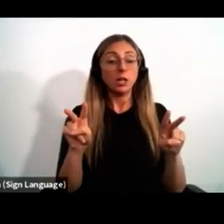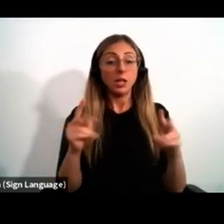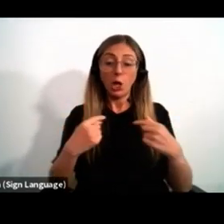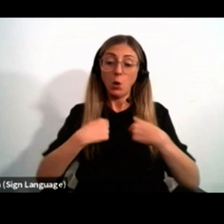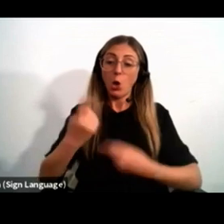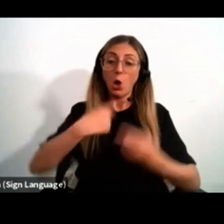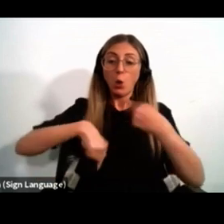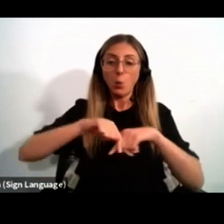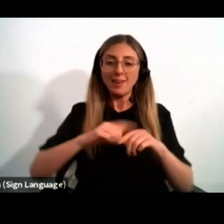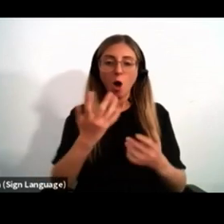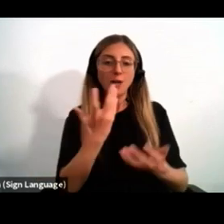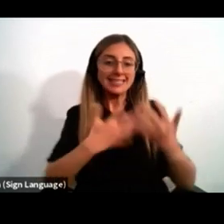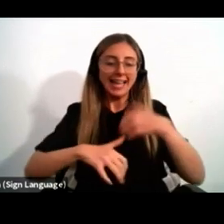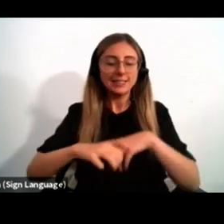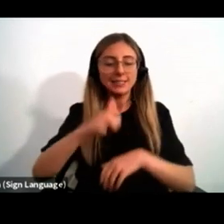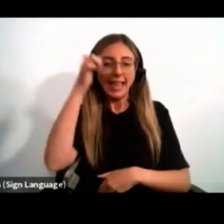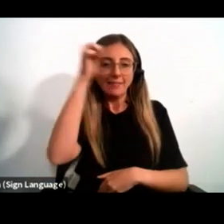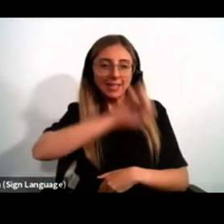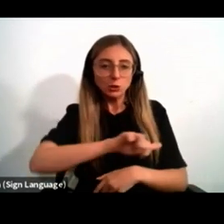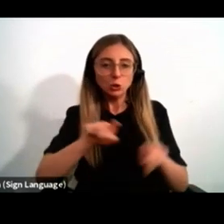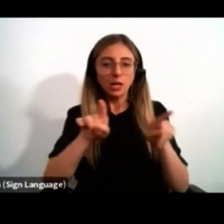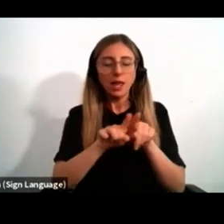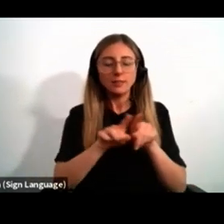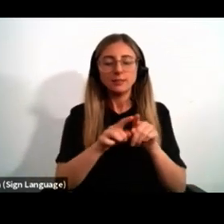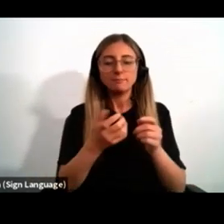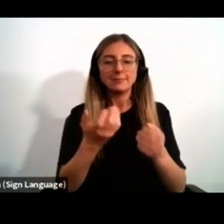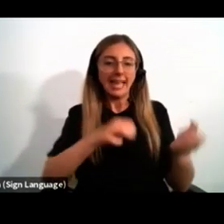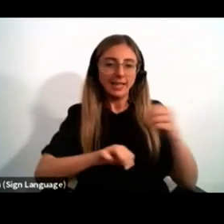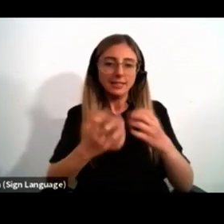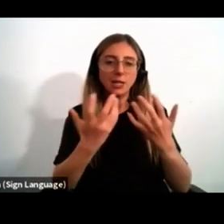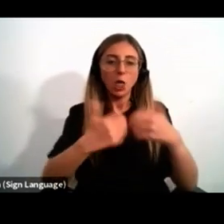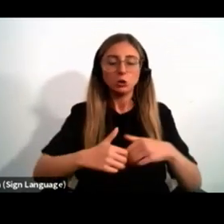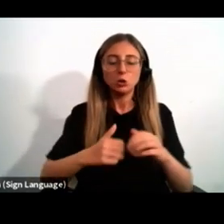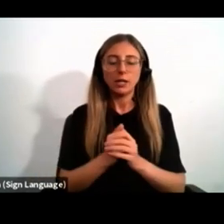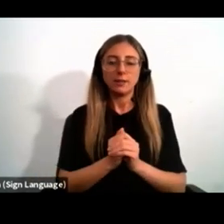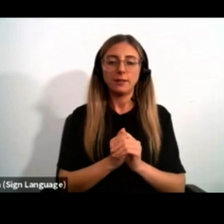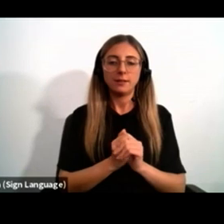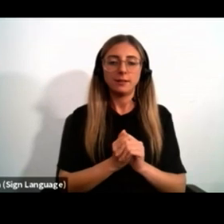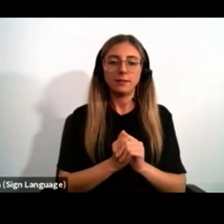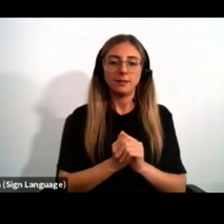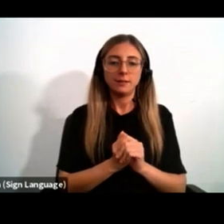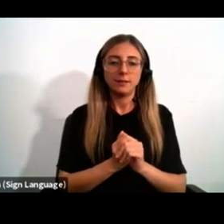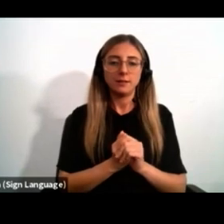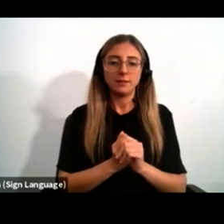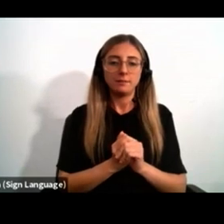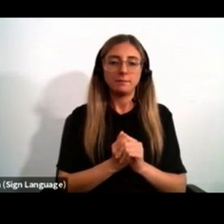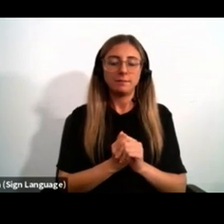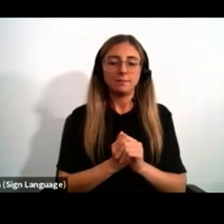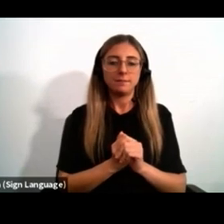science, innovation, and technology become the engine of Africa's economic growth and